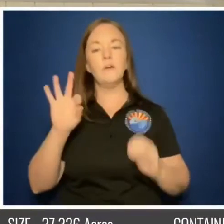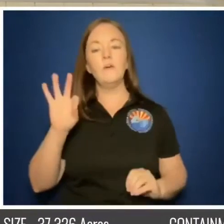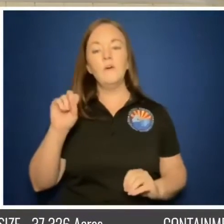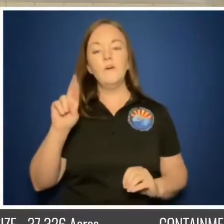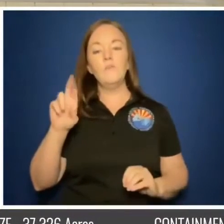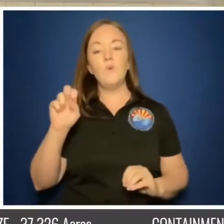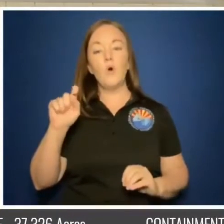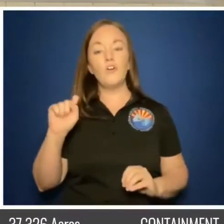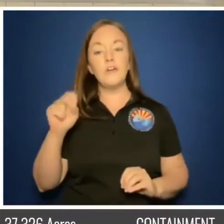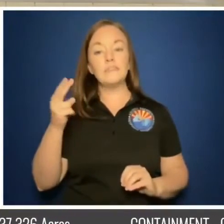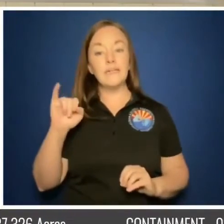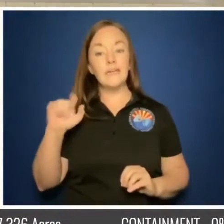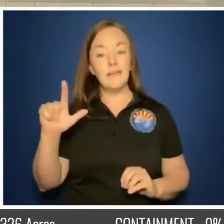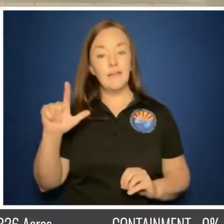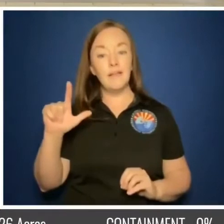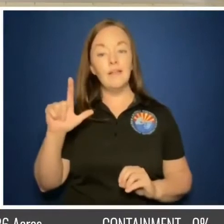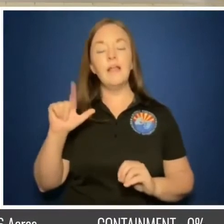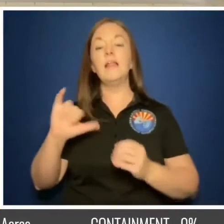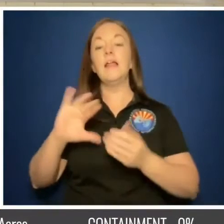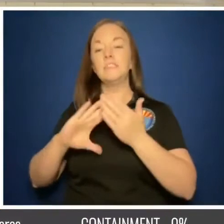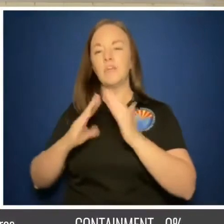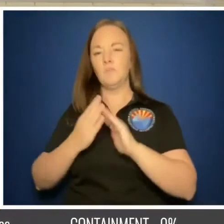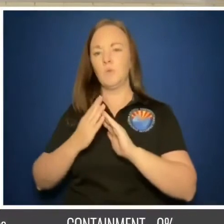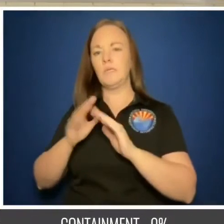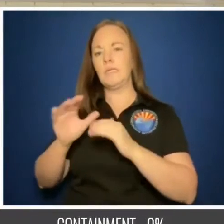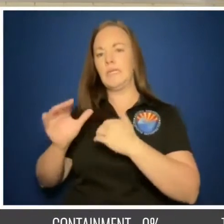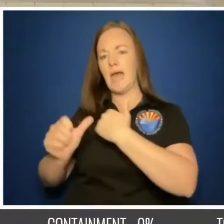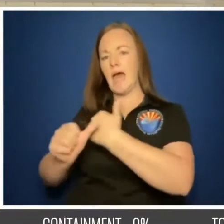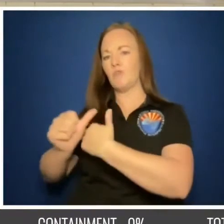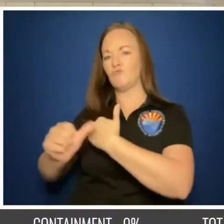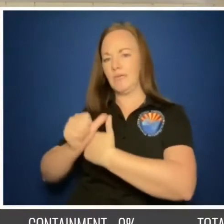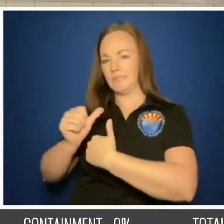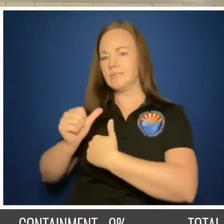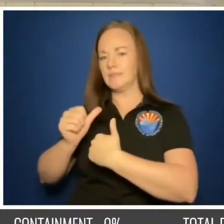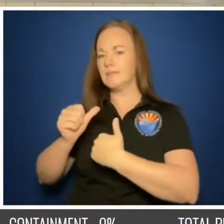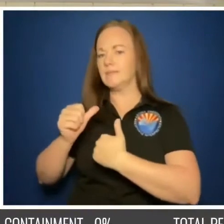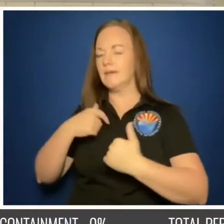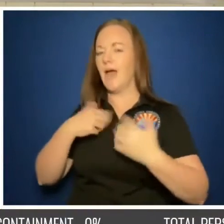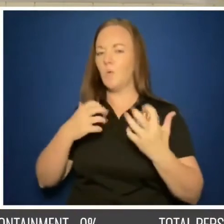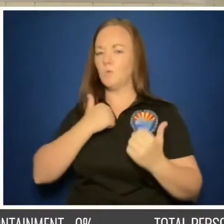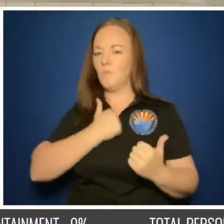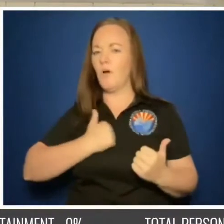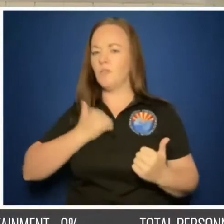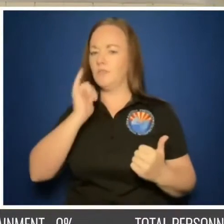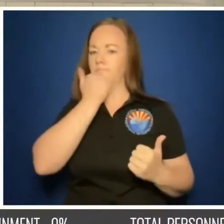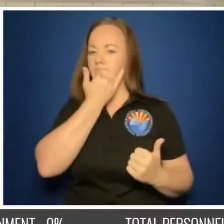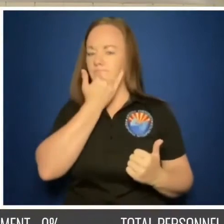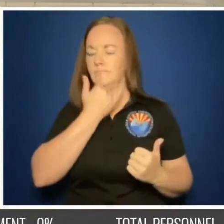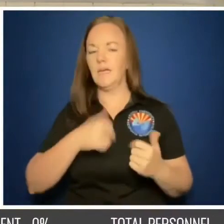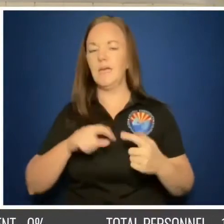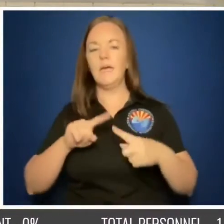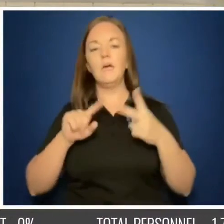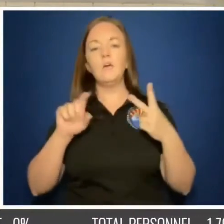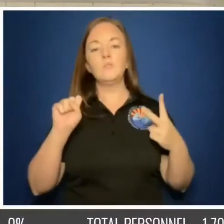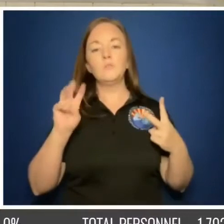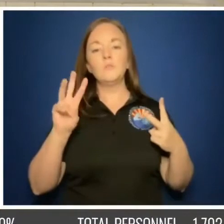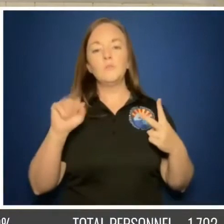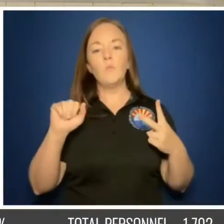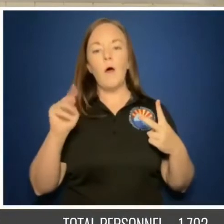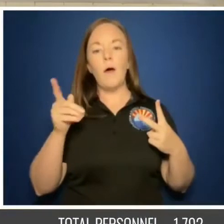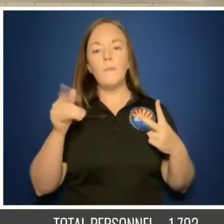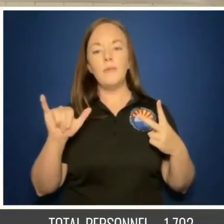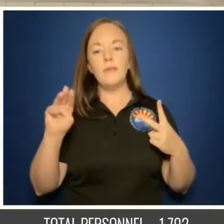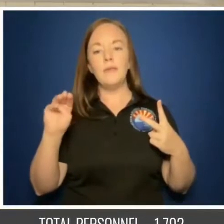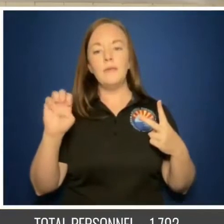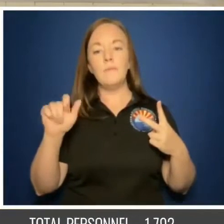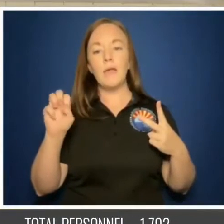community at risk that I was speaking to earlier. I want to apologize for that. And then Swampy Meadow is the correct terminology for this